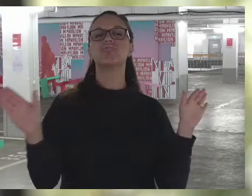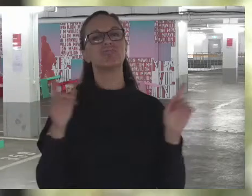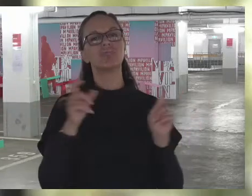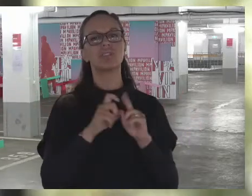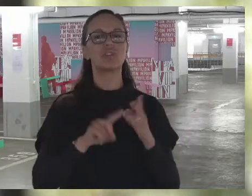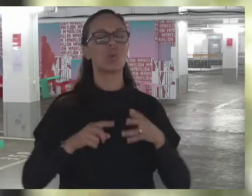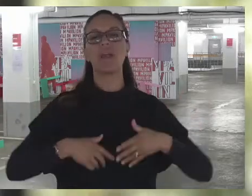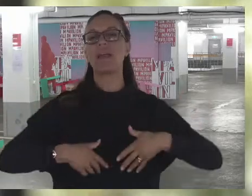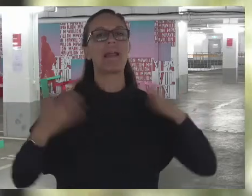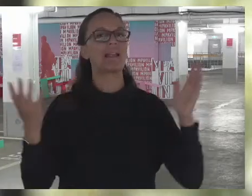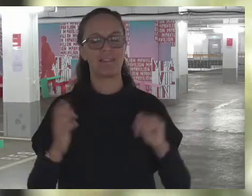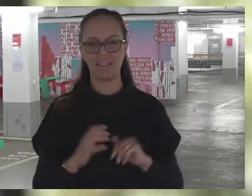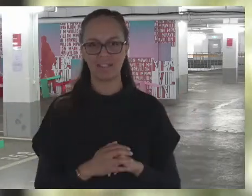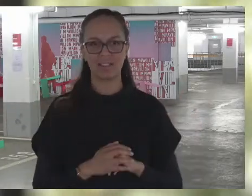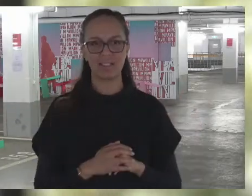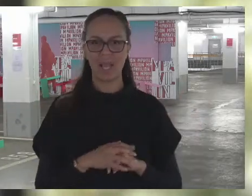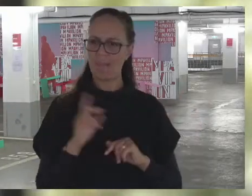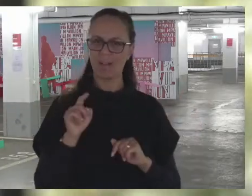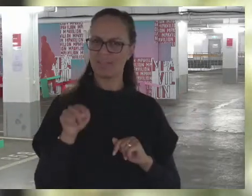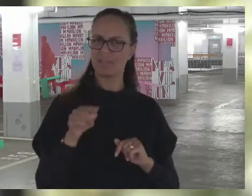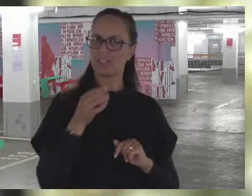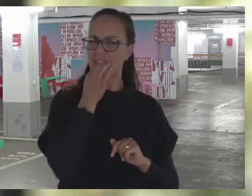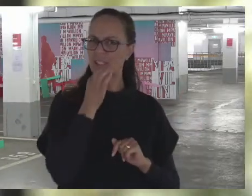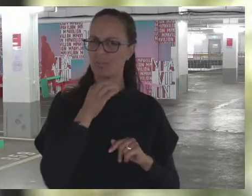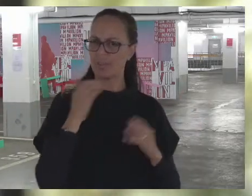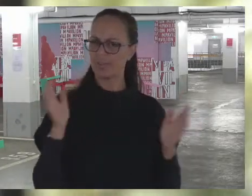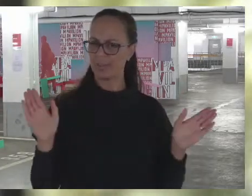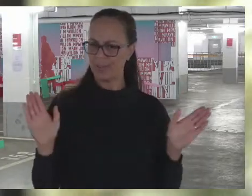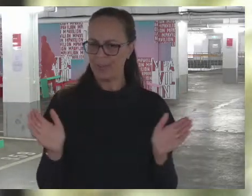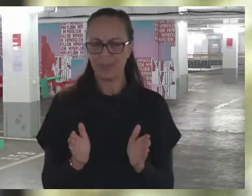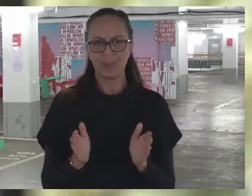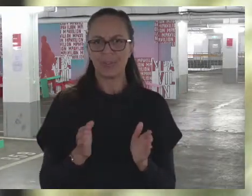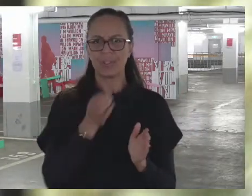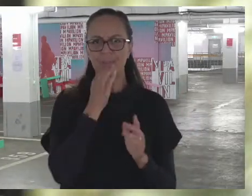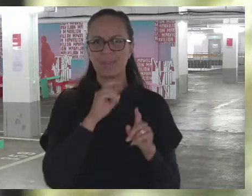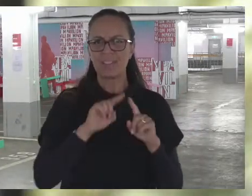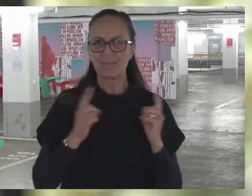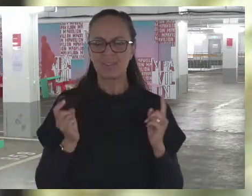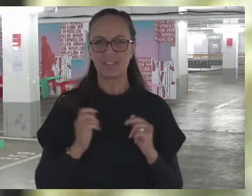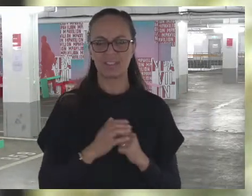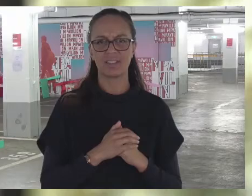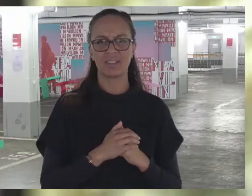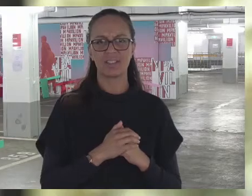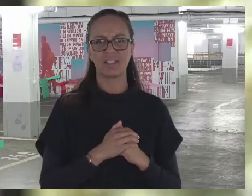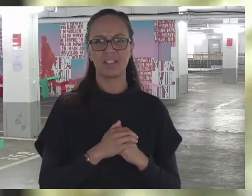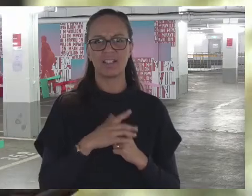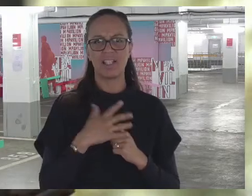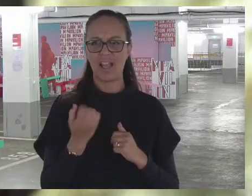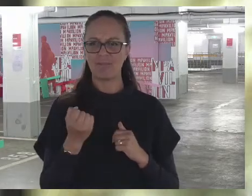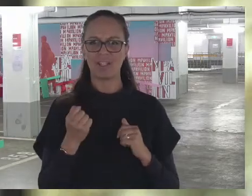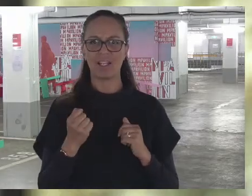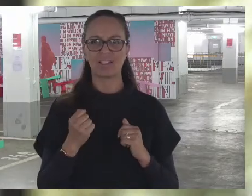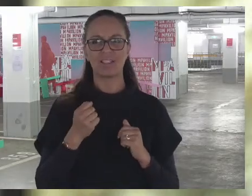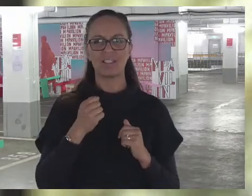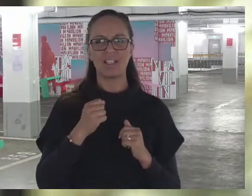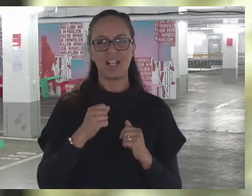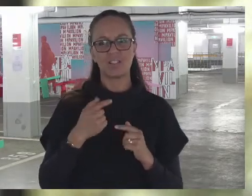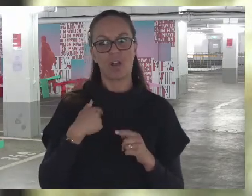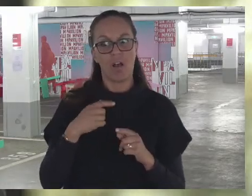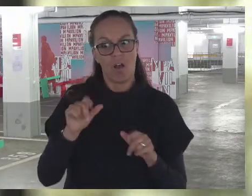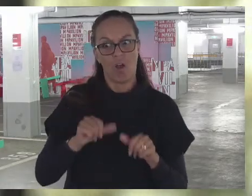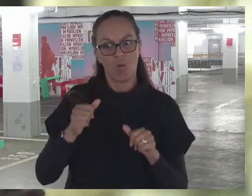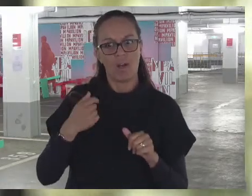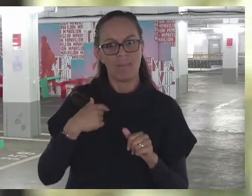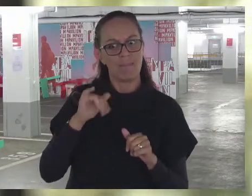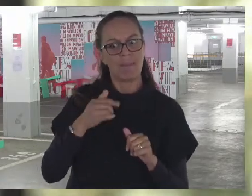in that sense it had an interesting scenario where there was, there's various amounts of pushback depending on,